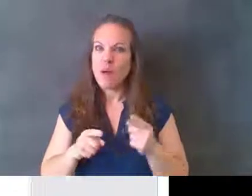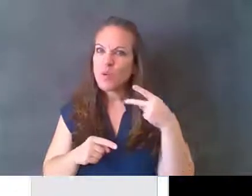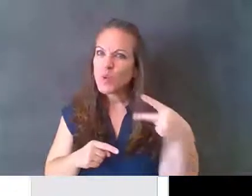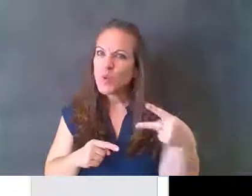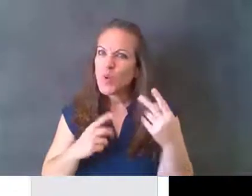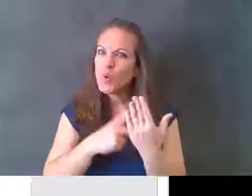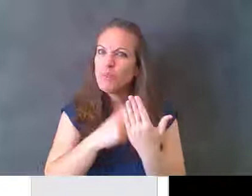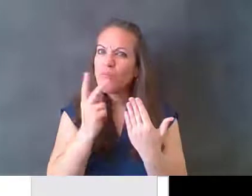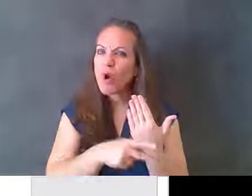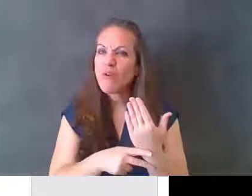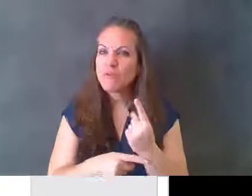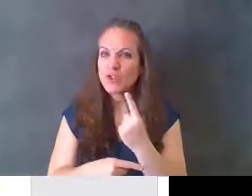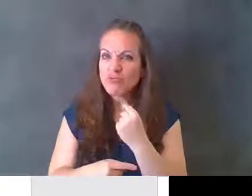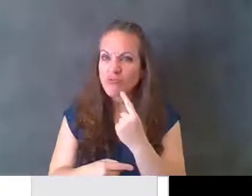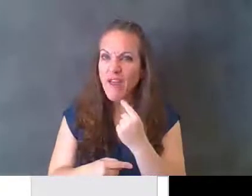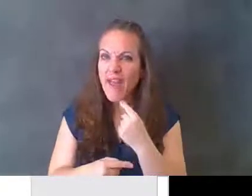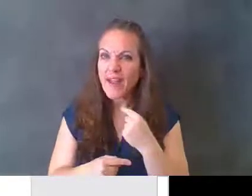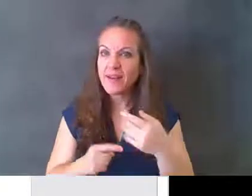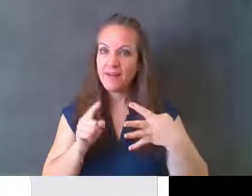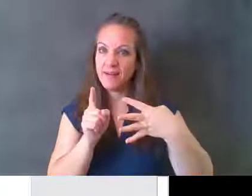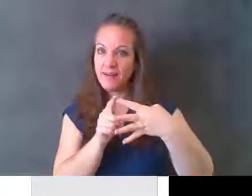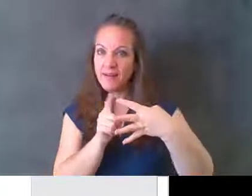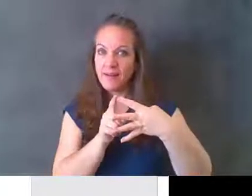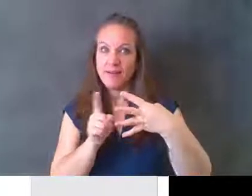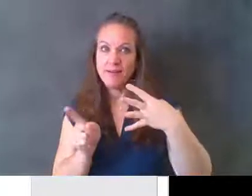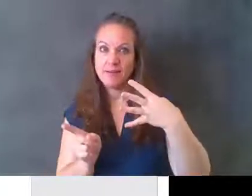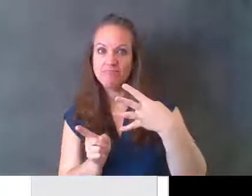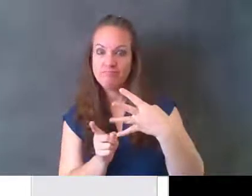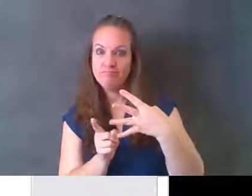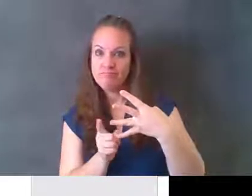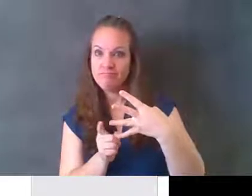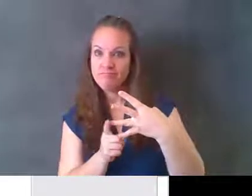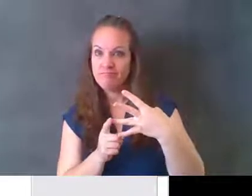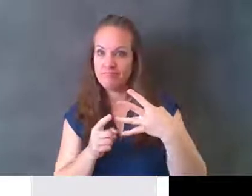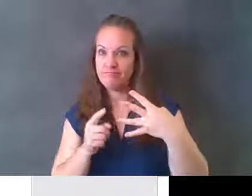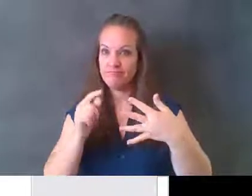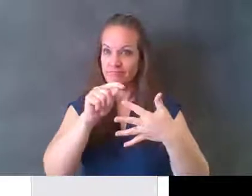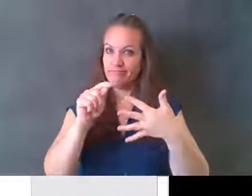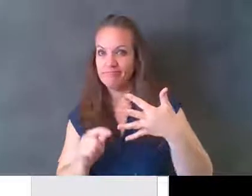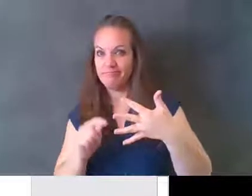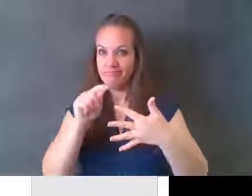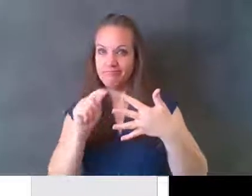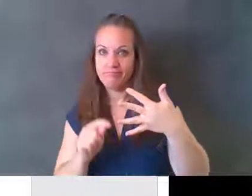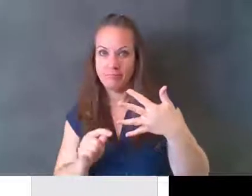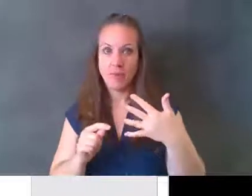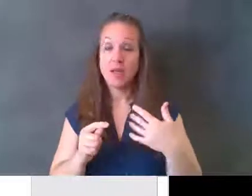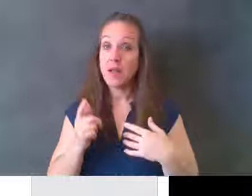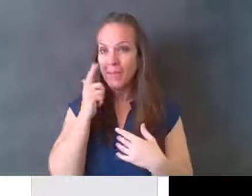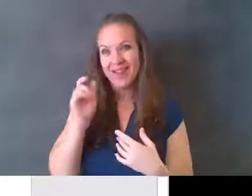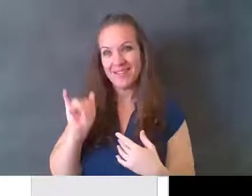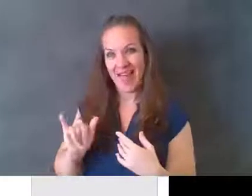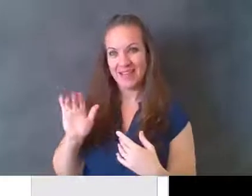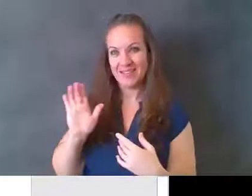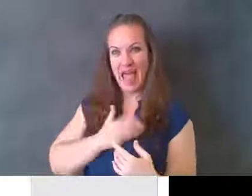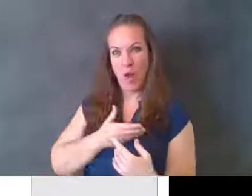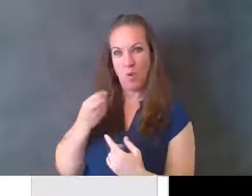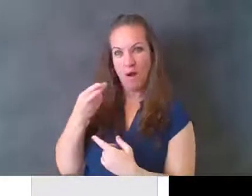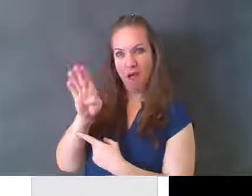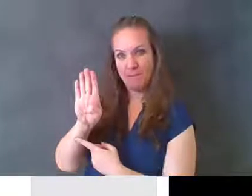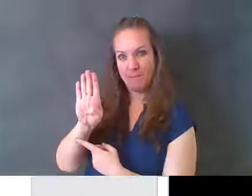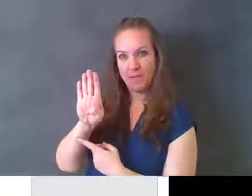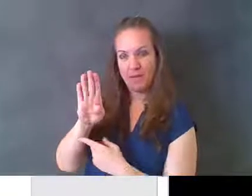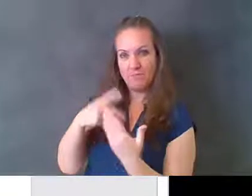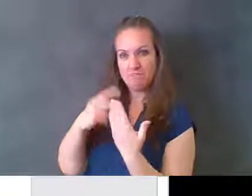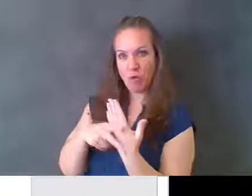a red font, Ability Tools and Disability Organizing Network, because those are our hub programs. But because